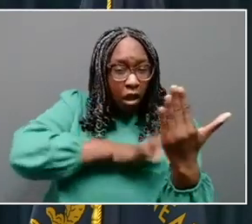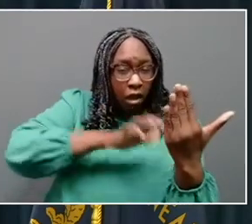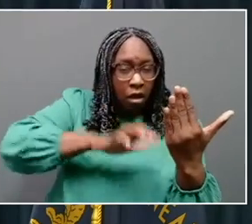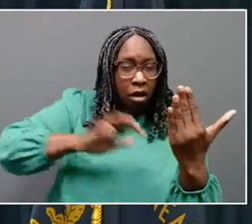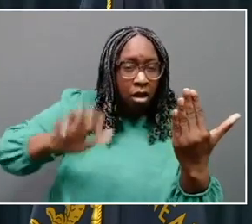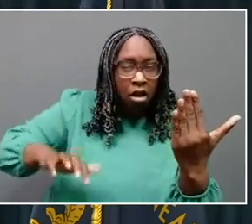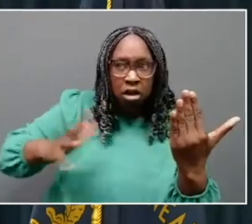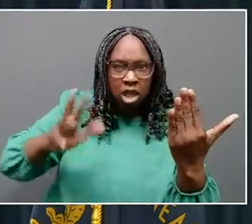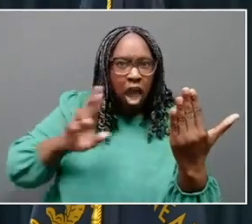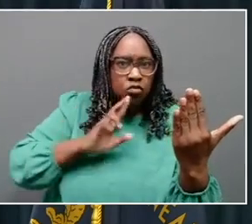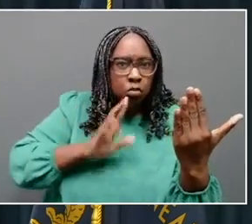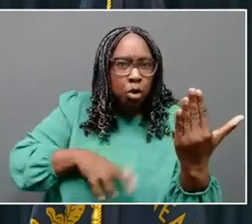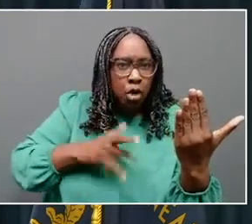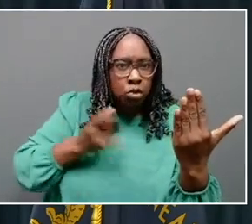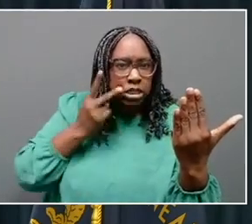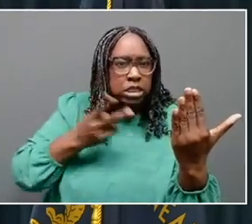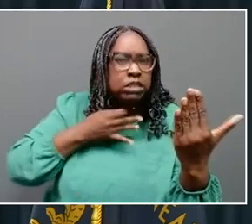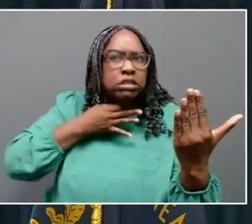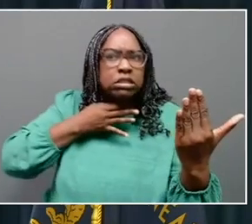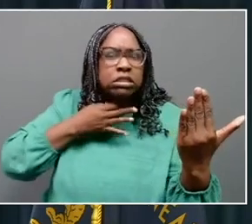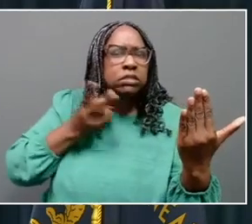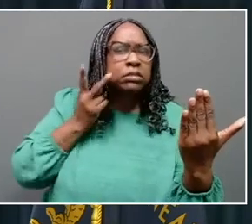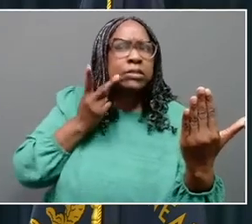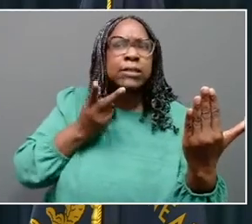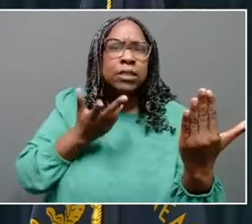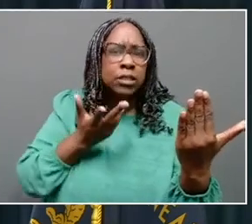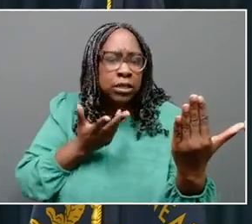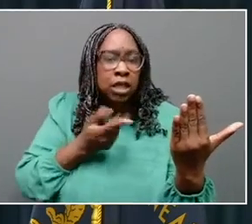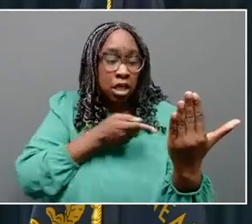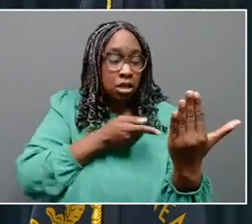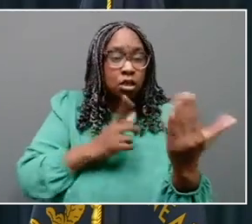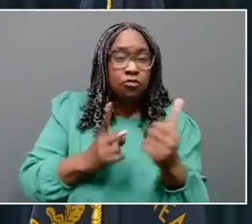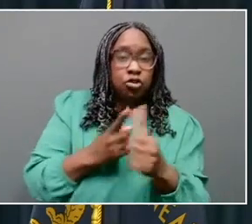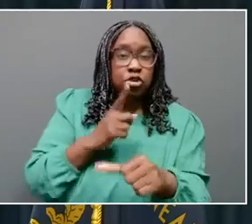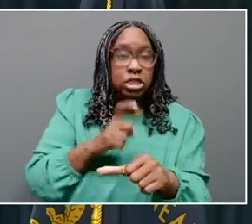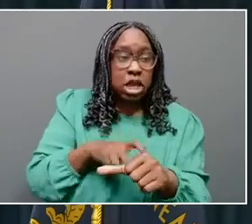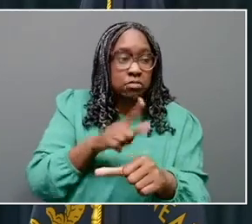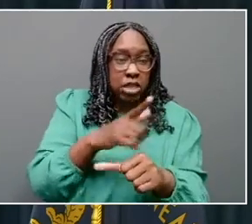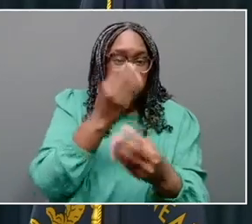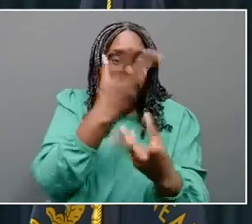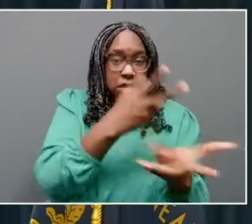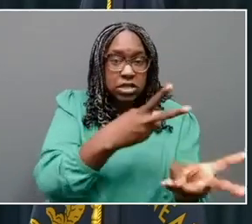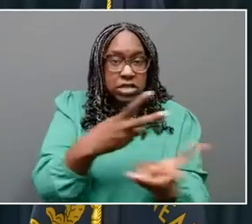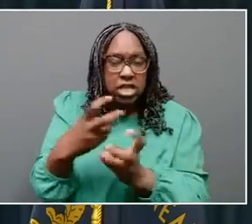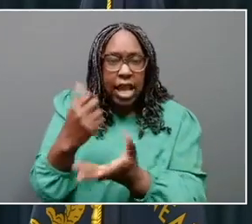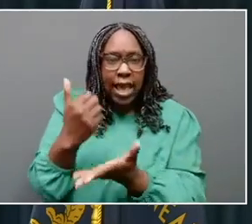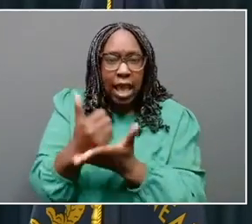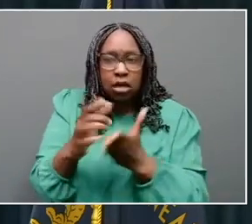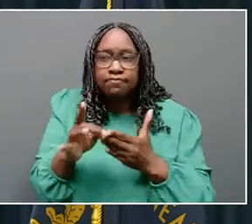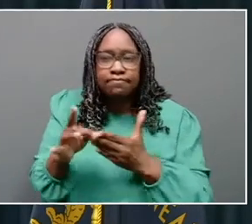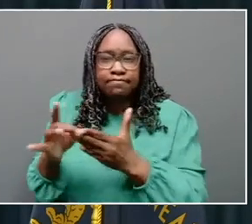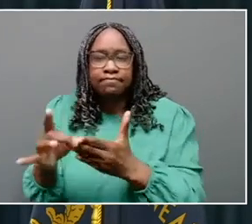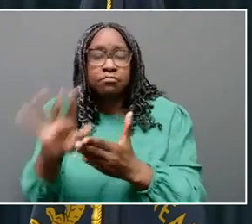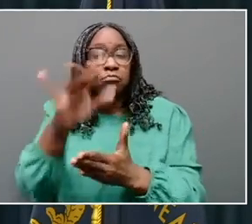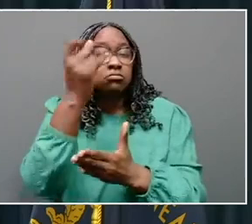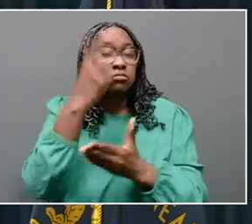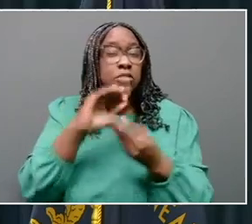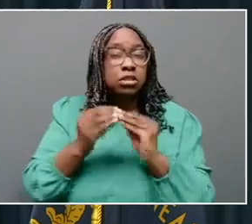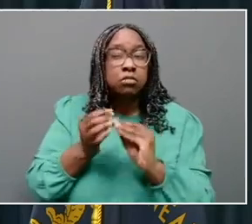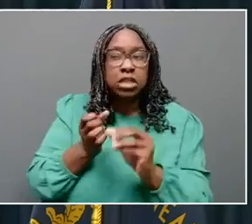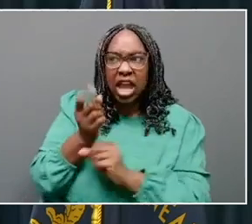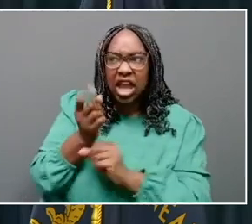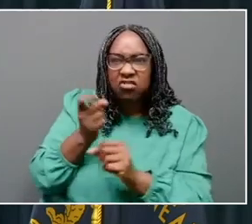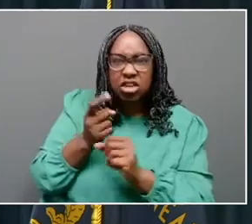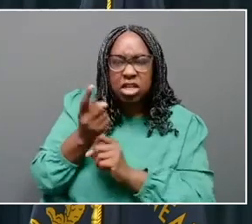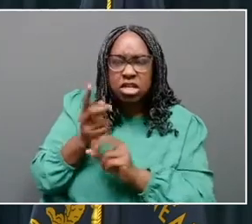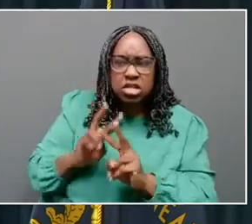first. And so in many ways, it'll be a baseline that we work from. But remember, when we look at these numbers year to year, we also want more people